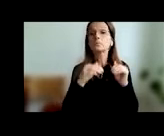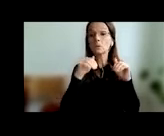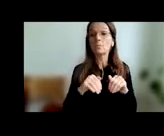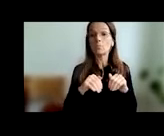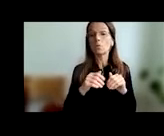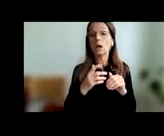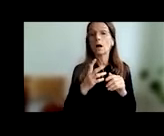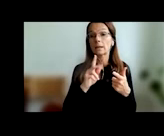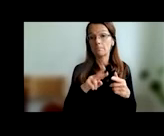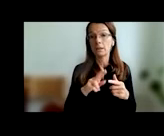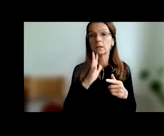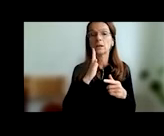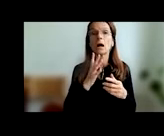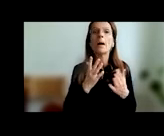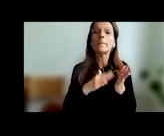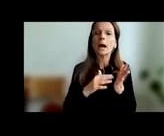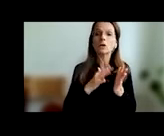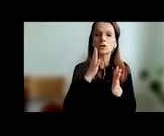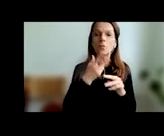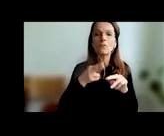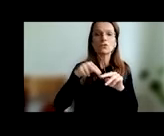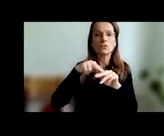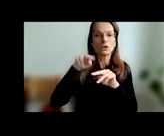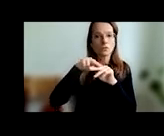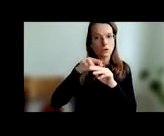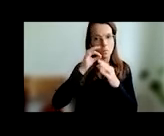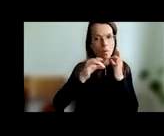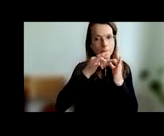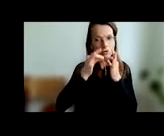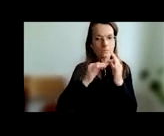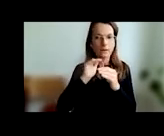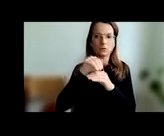skills most in demand in the next